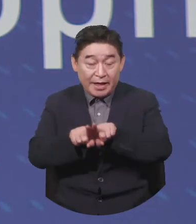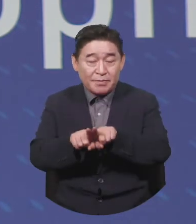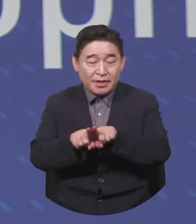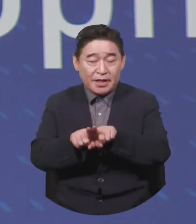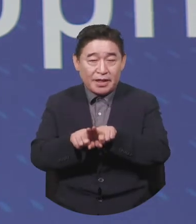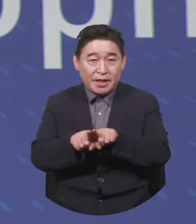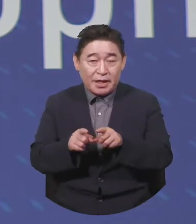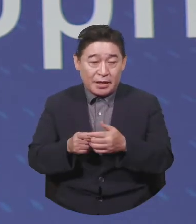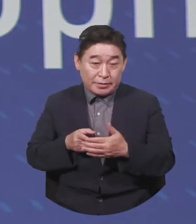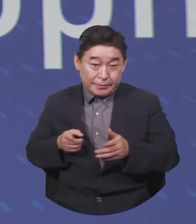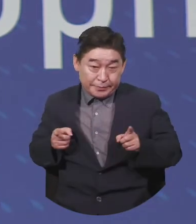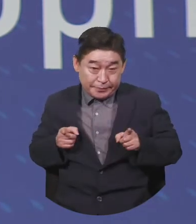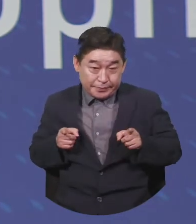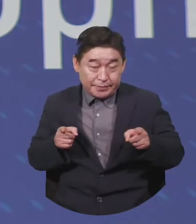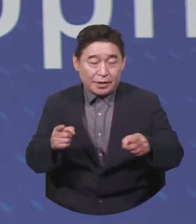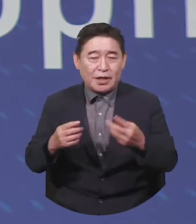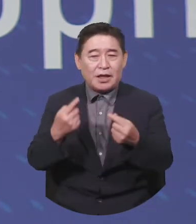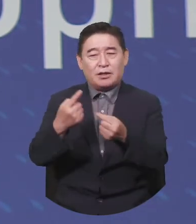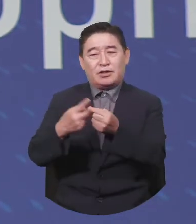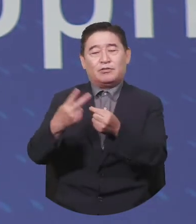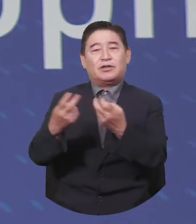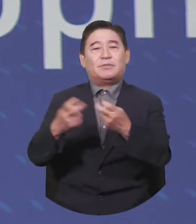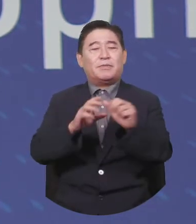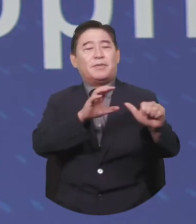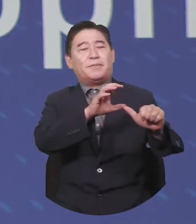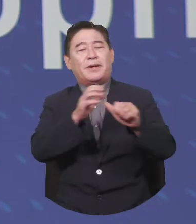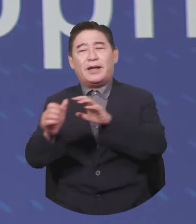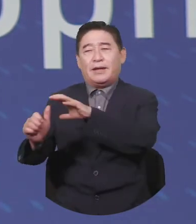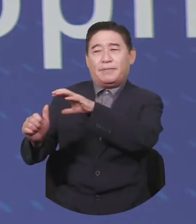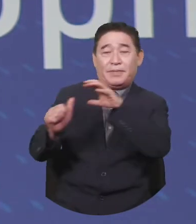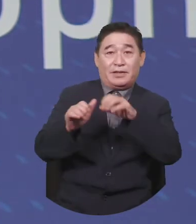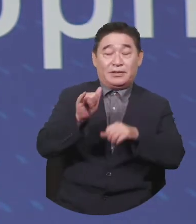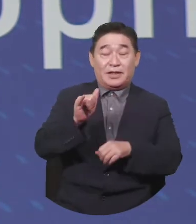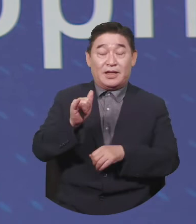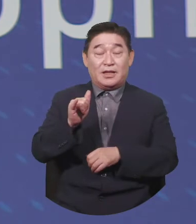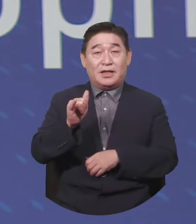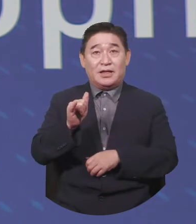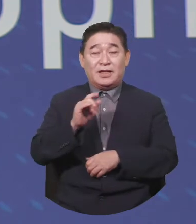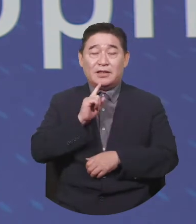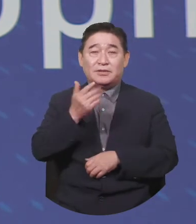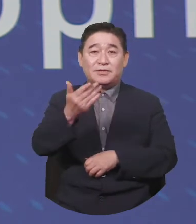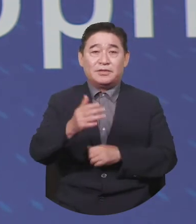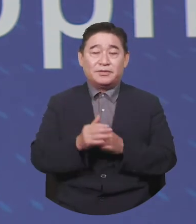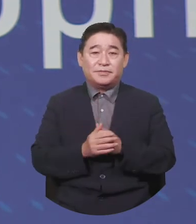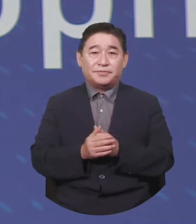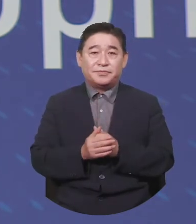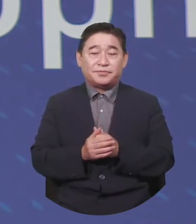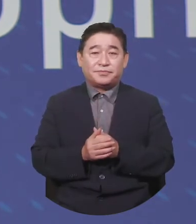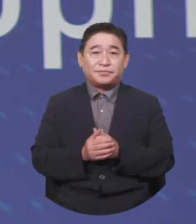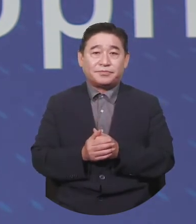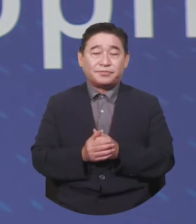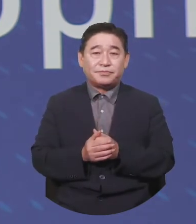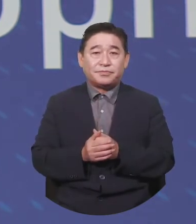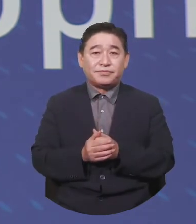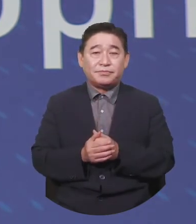at other global actors, we have similar approaches. We have those investment approaches in